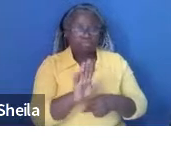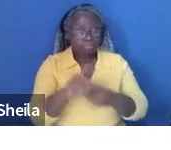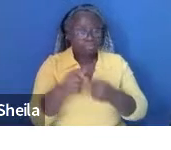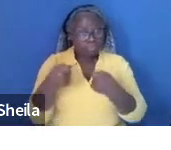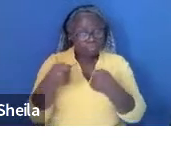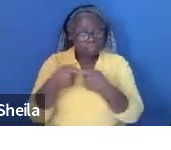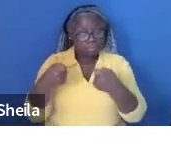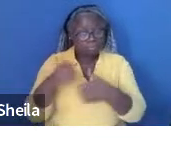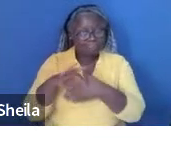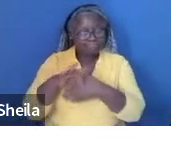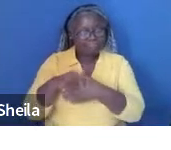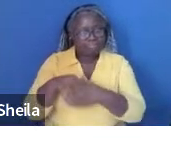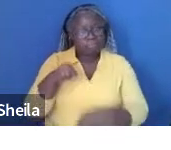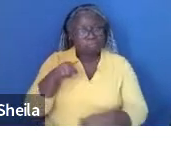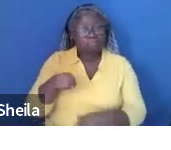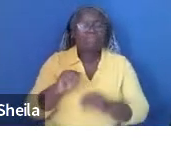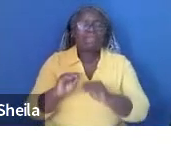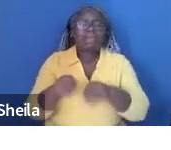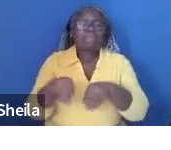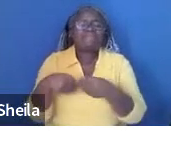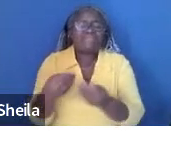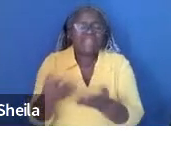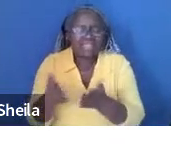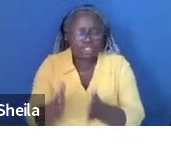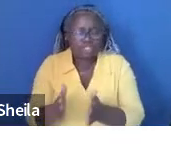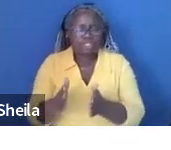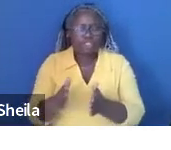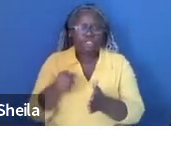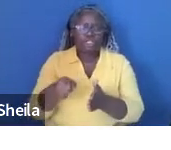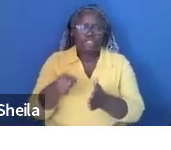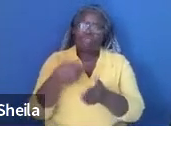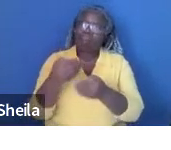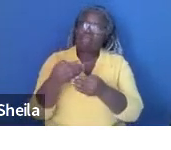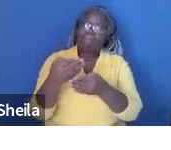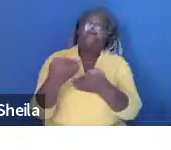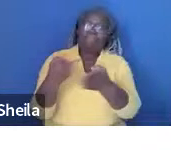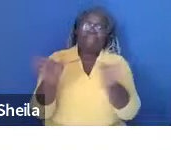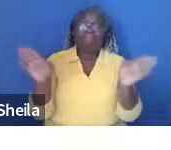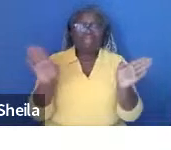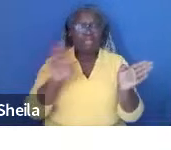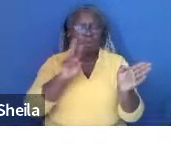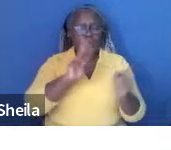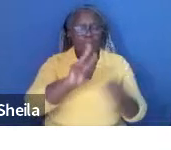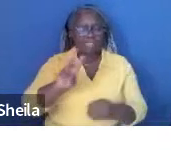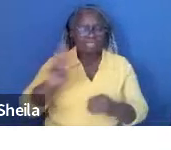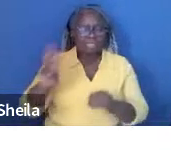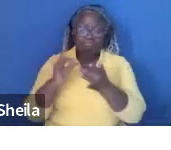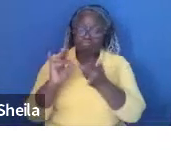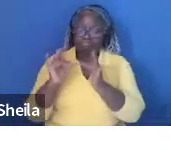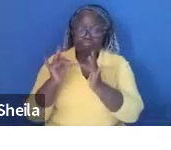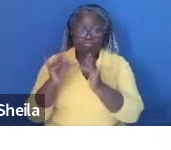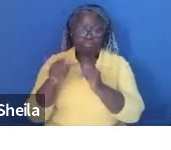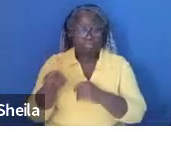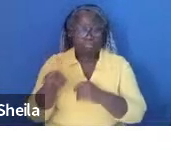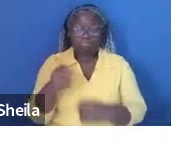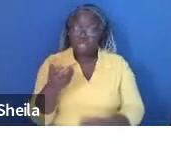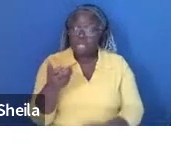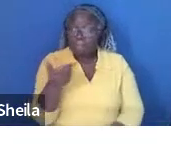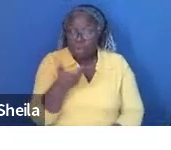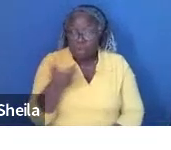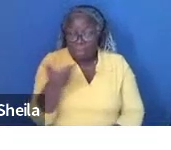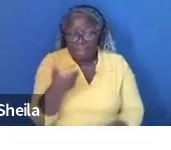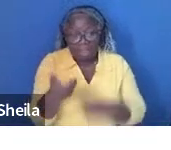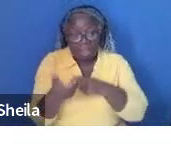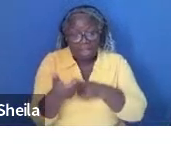website. So regardless of how the website is viewed, whether on a computer or mobile device, Section 508